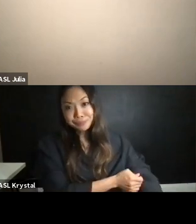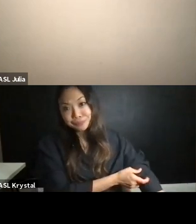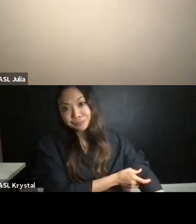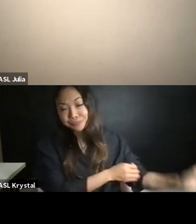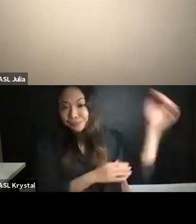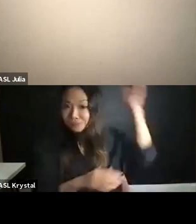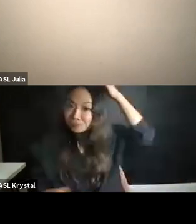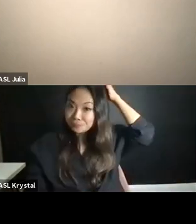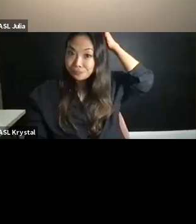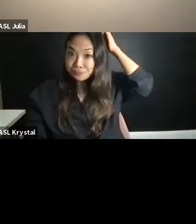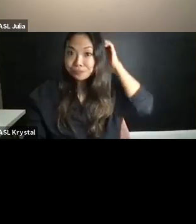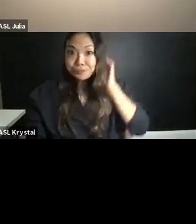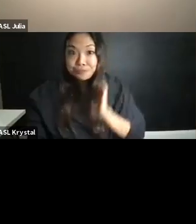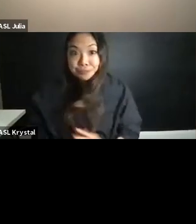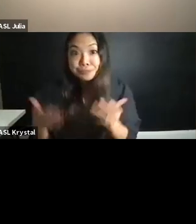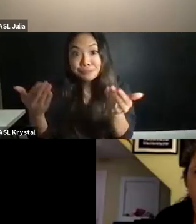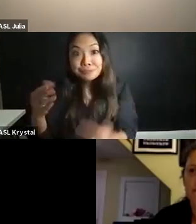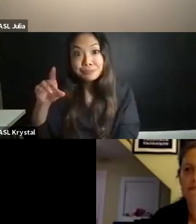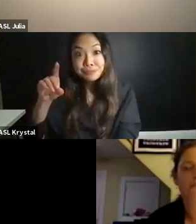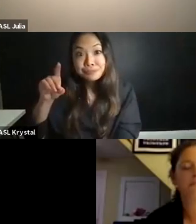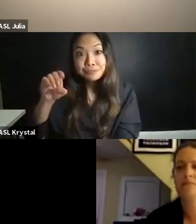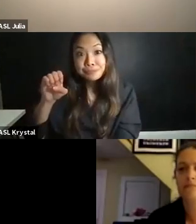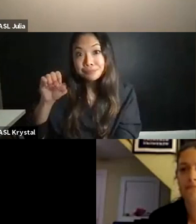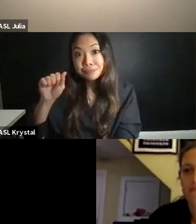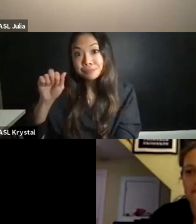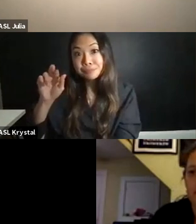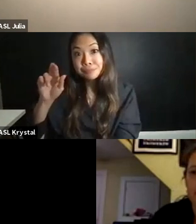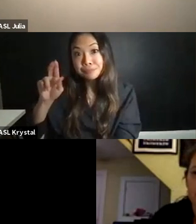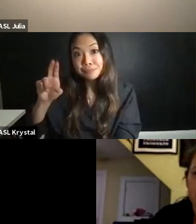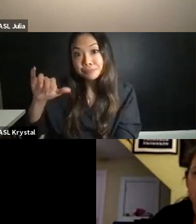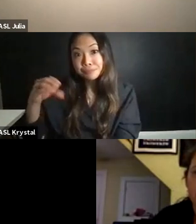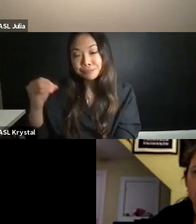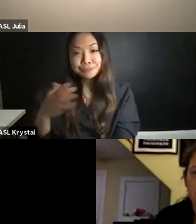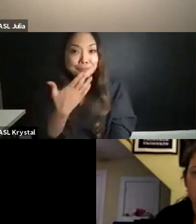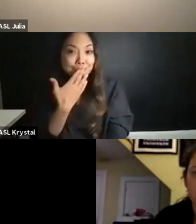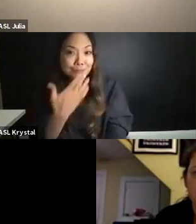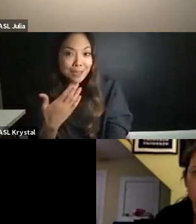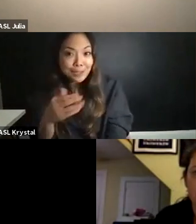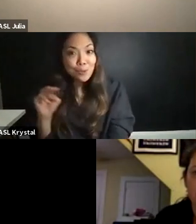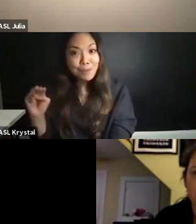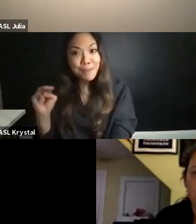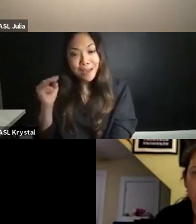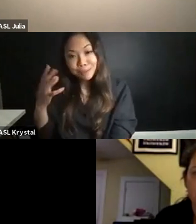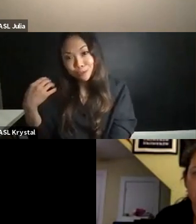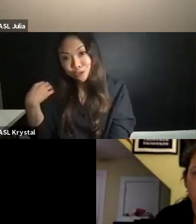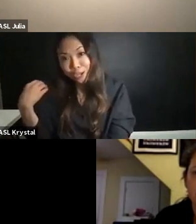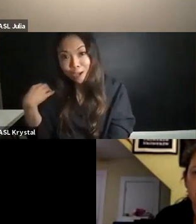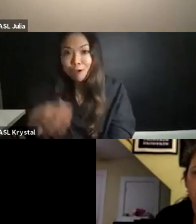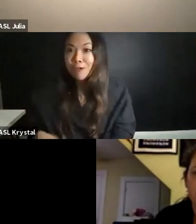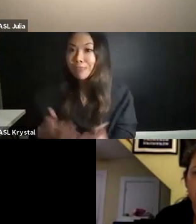mr de aruja thank you madam chair and uh thank you uh miss ferbert for the uh the presentation